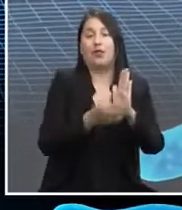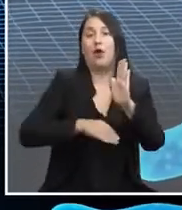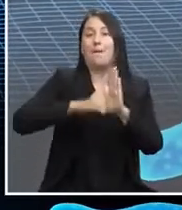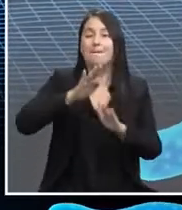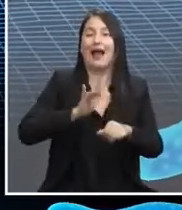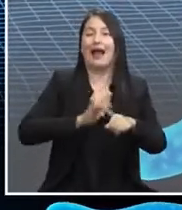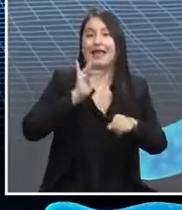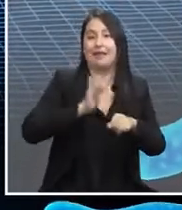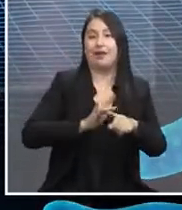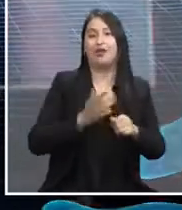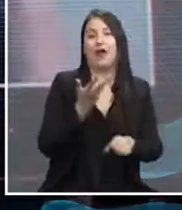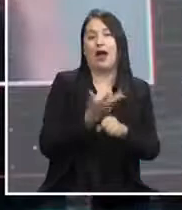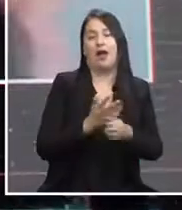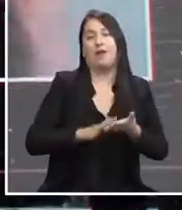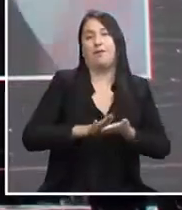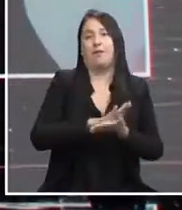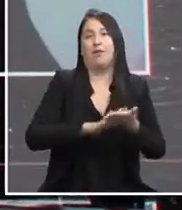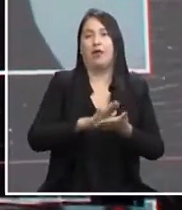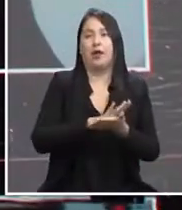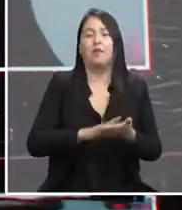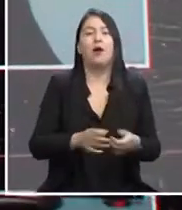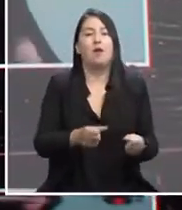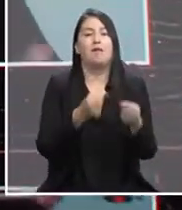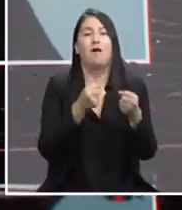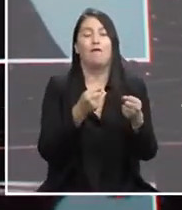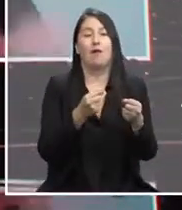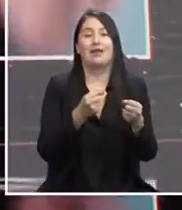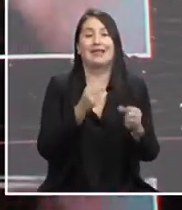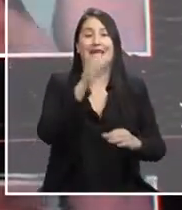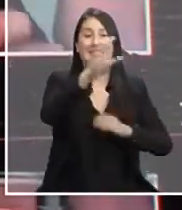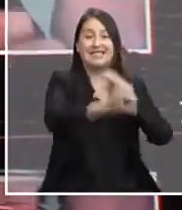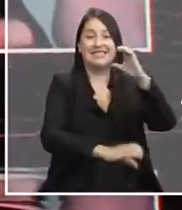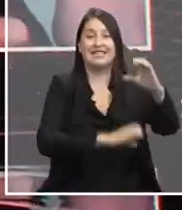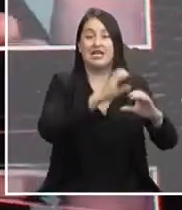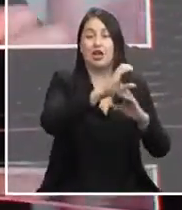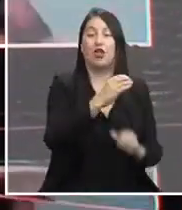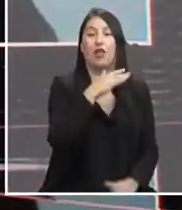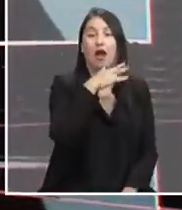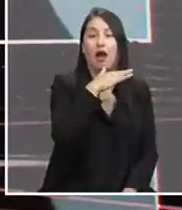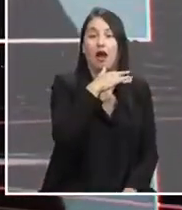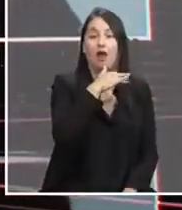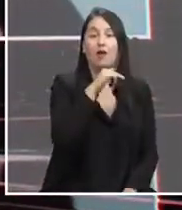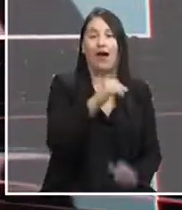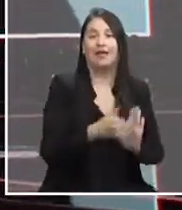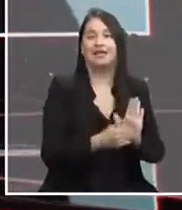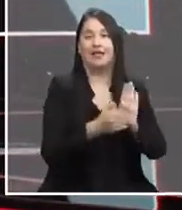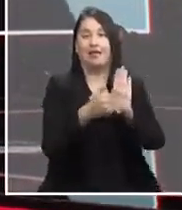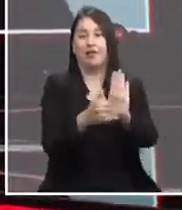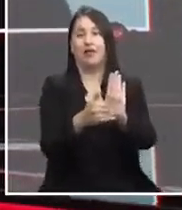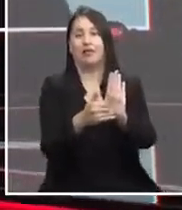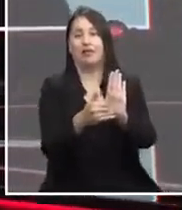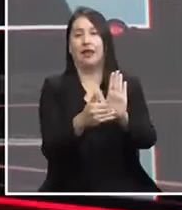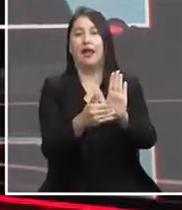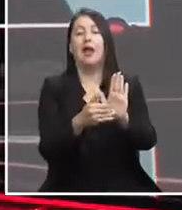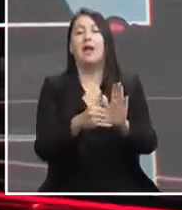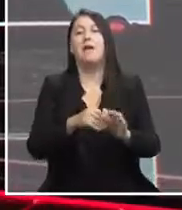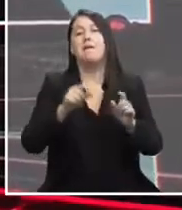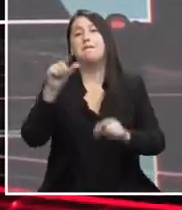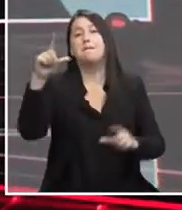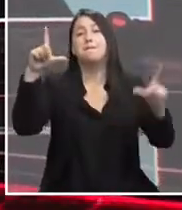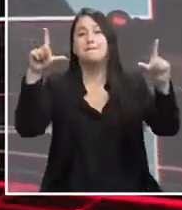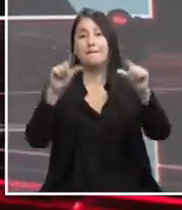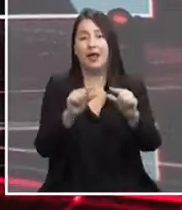which results in both more intense rainfall and flooding in some regions, and more intense drought in